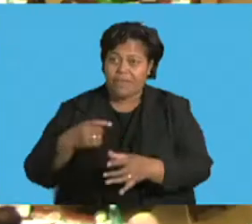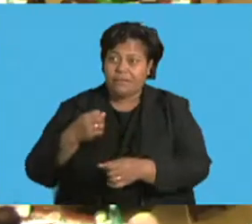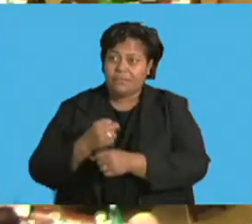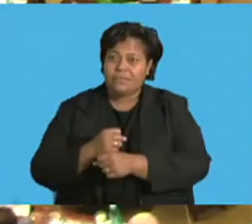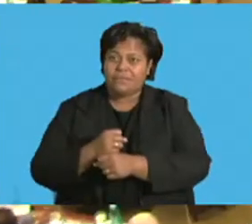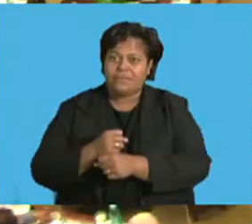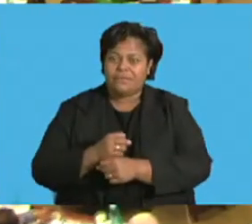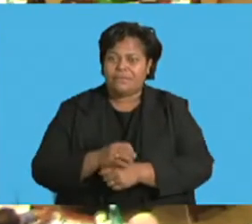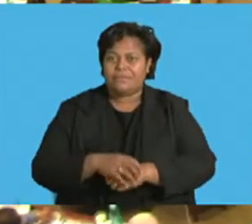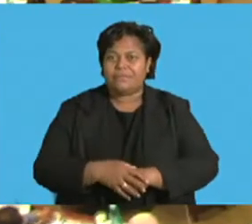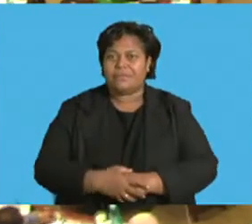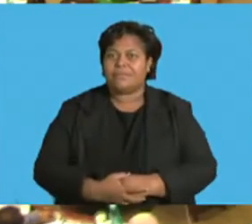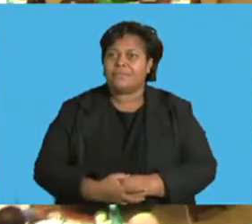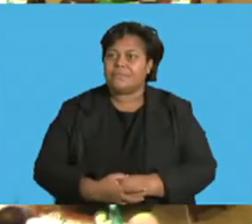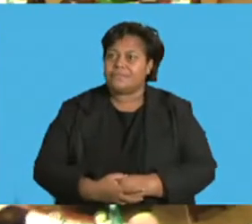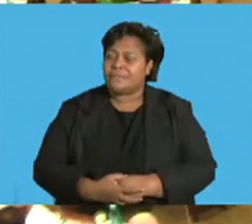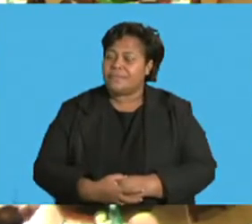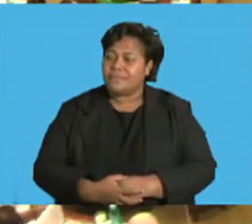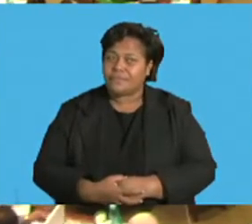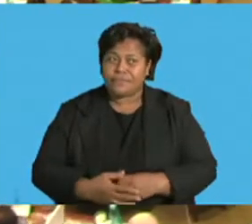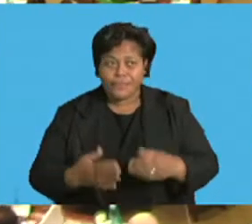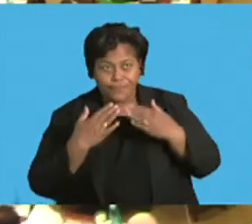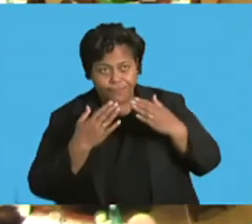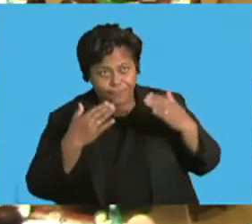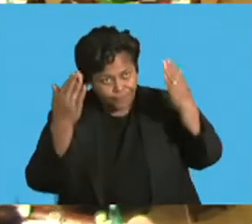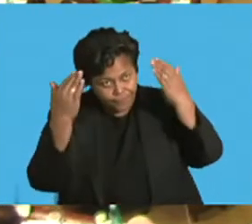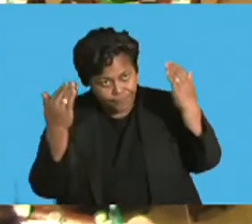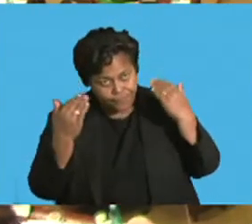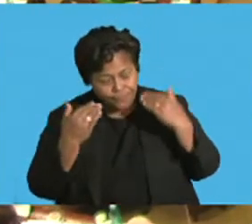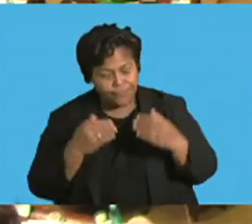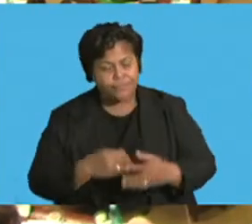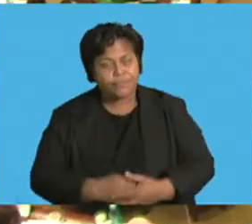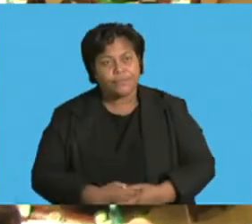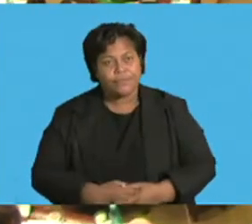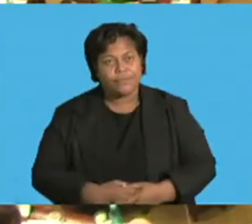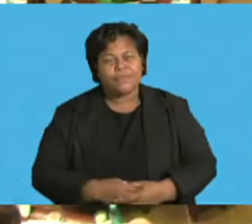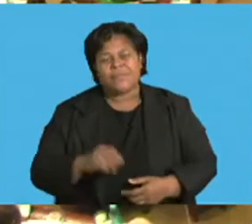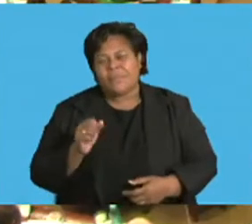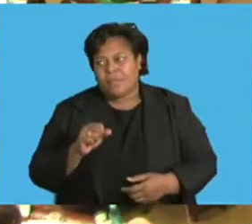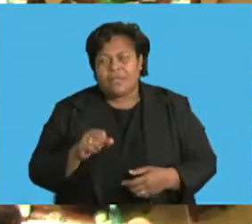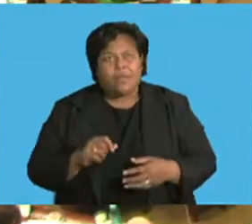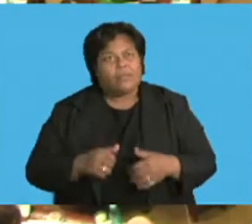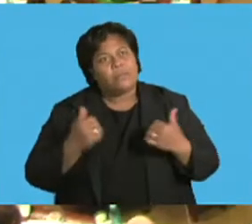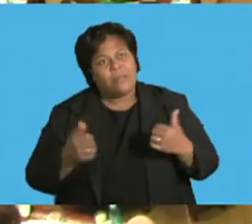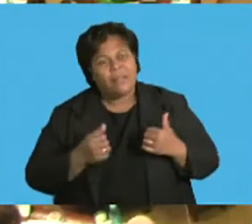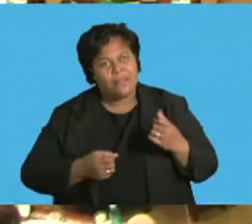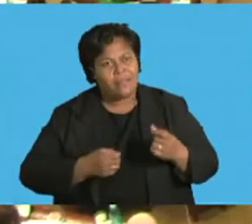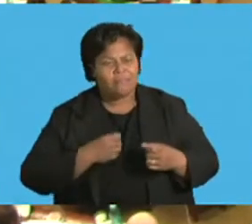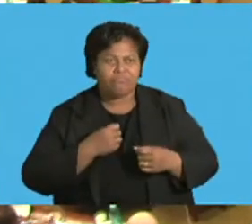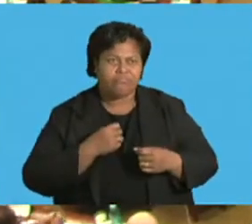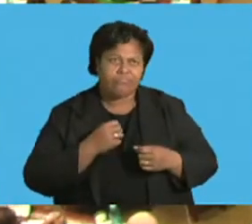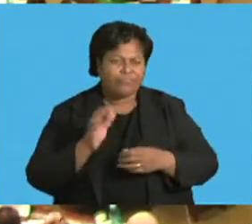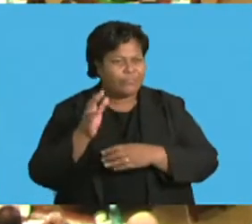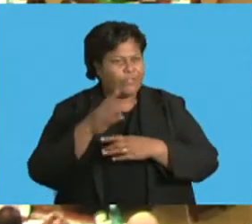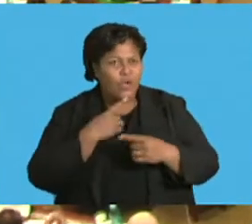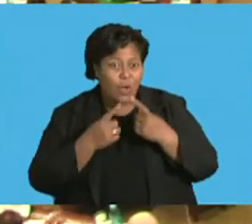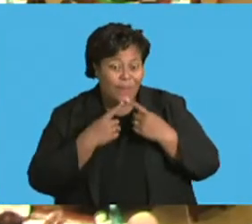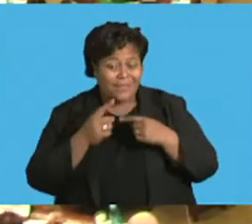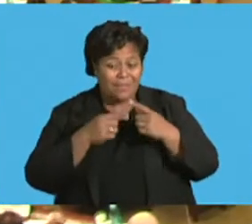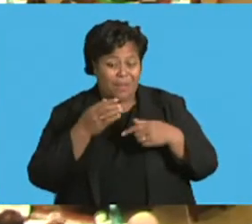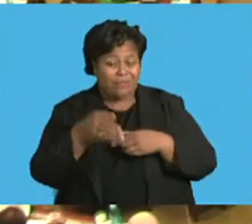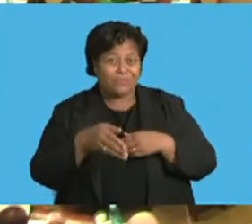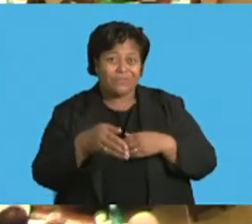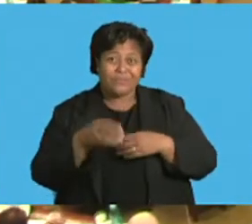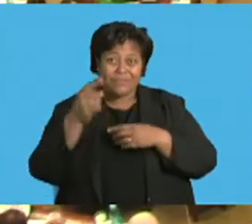You have the floor, sir. Thank you, Mr. Speaker, sir. Mr. Speaker, sir, there's obviously quite a lot been said, in particular regarding this motion and indeed